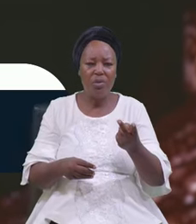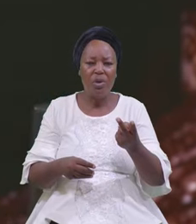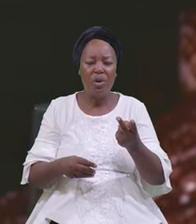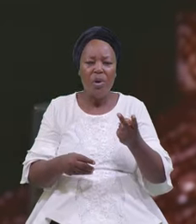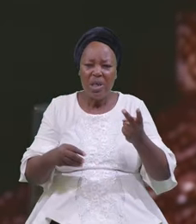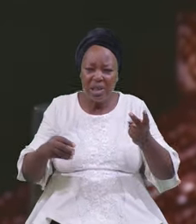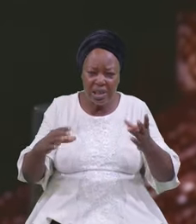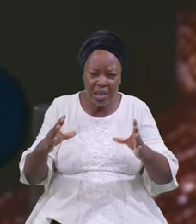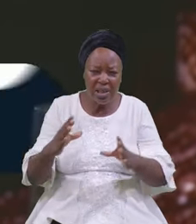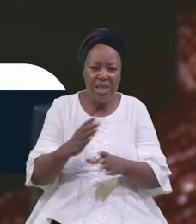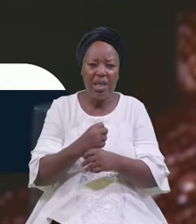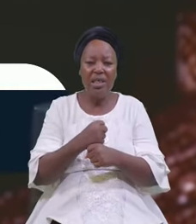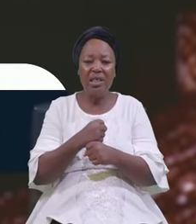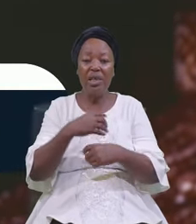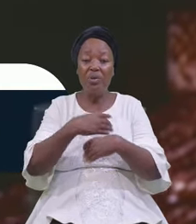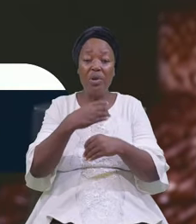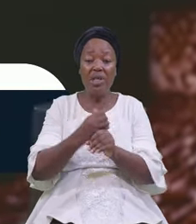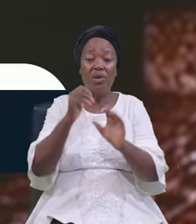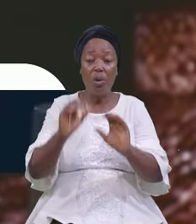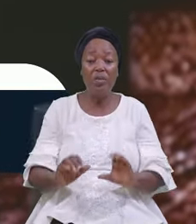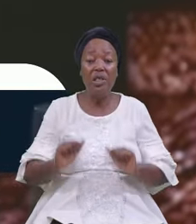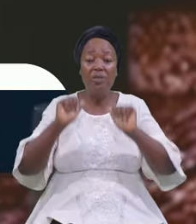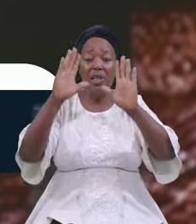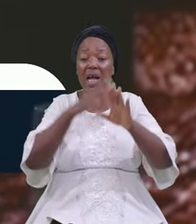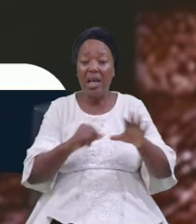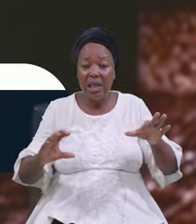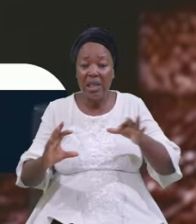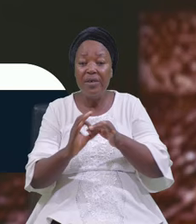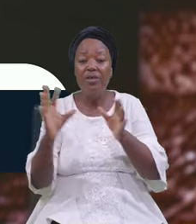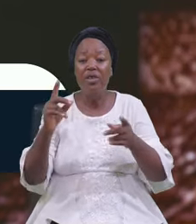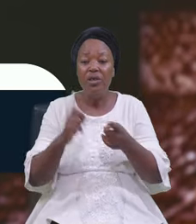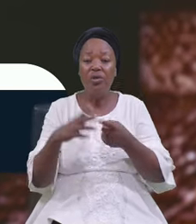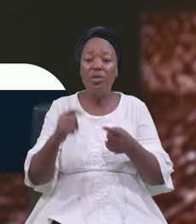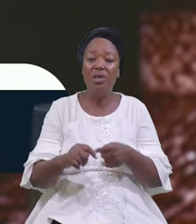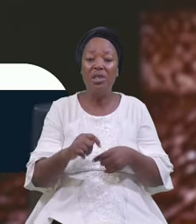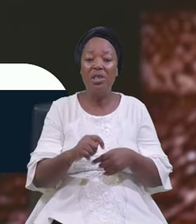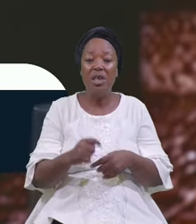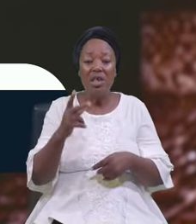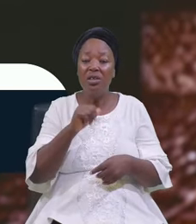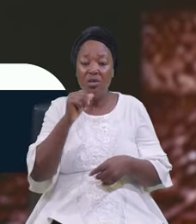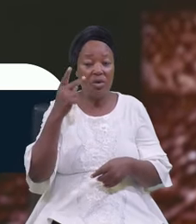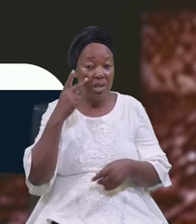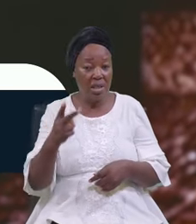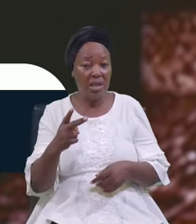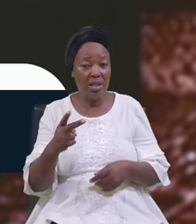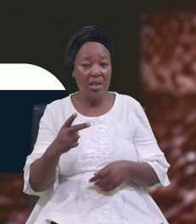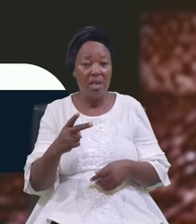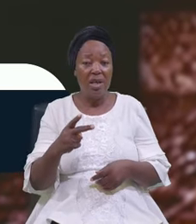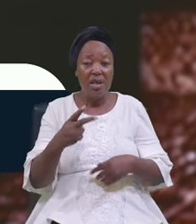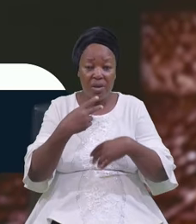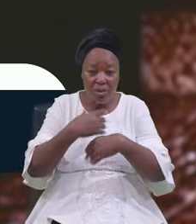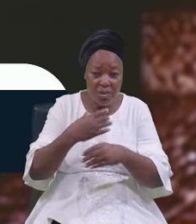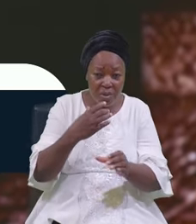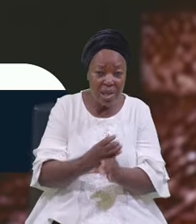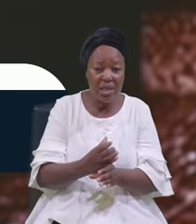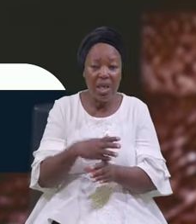generative commitment and cleaving to the invisible Lord. Generative, generating the